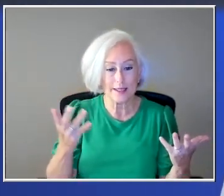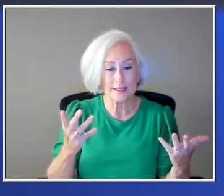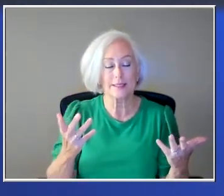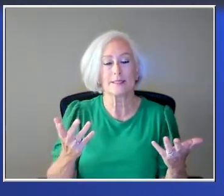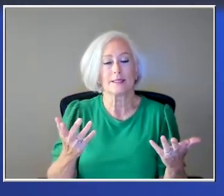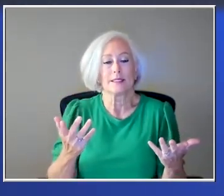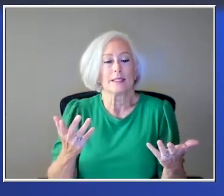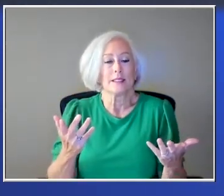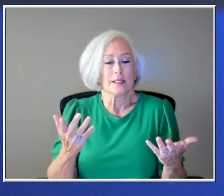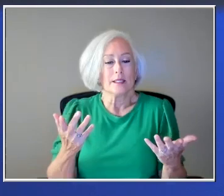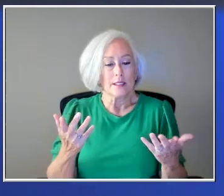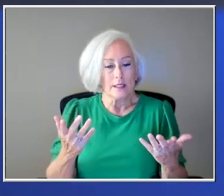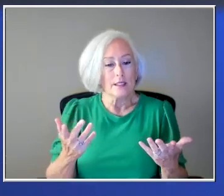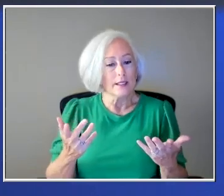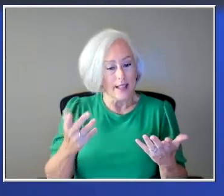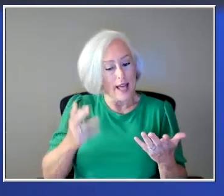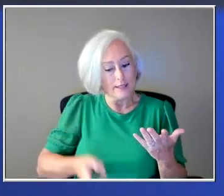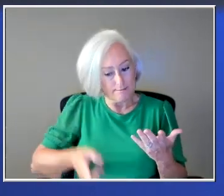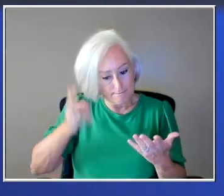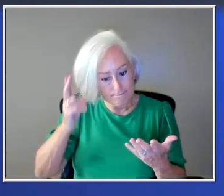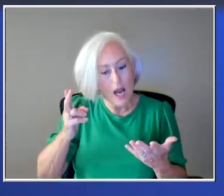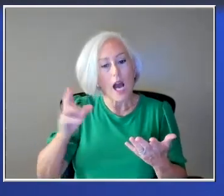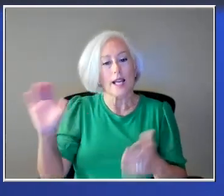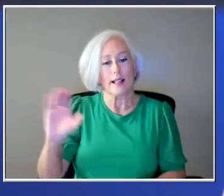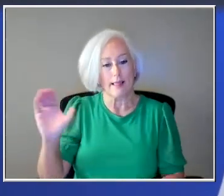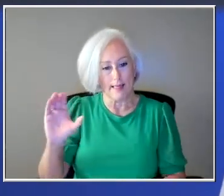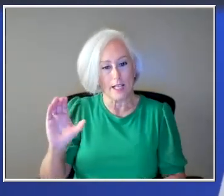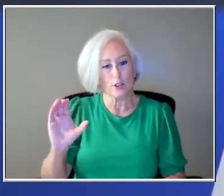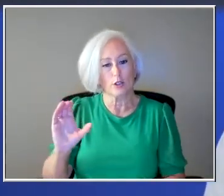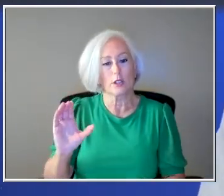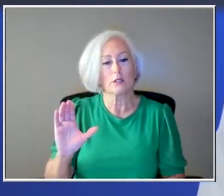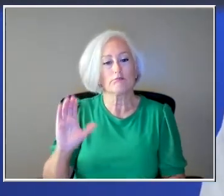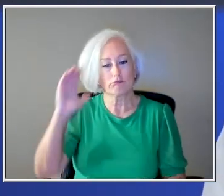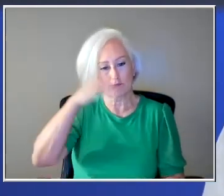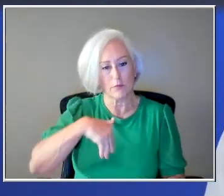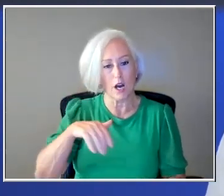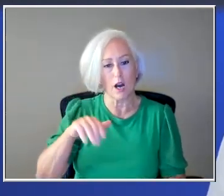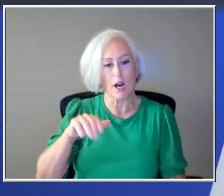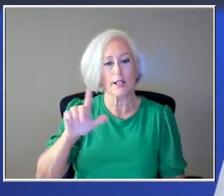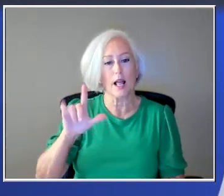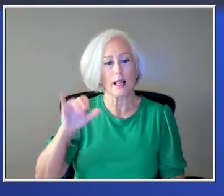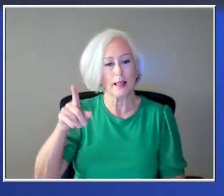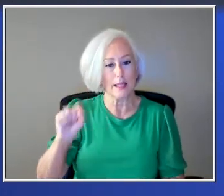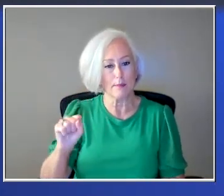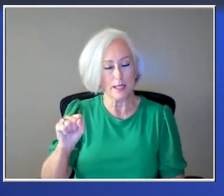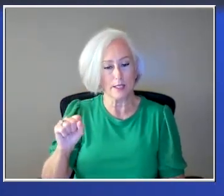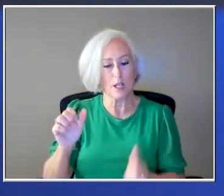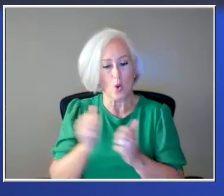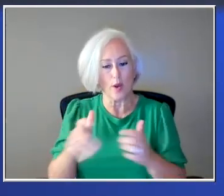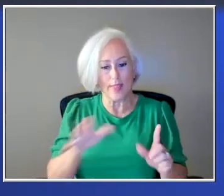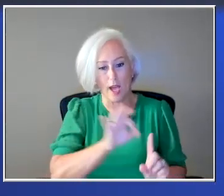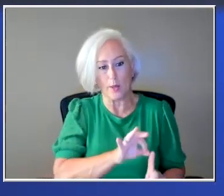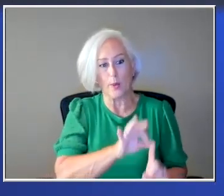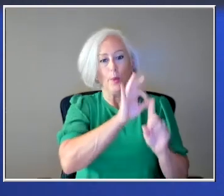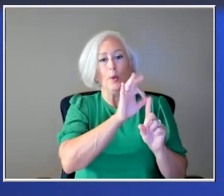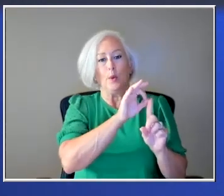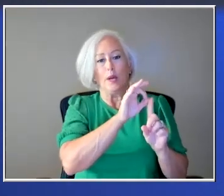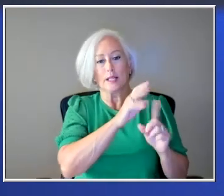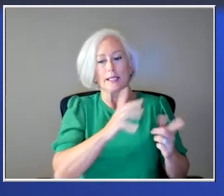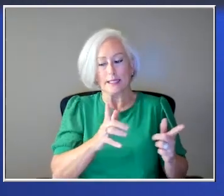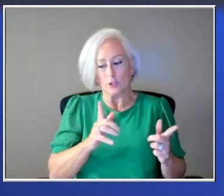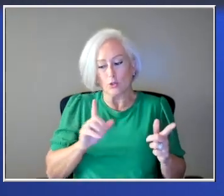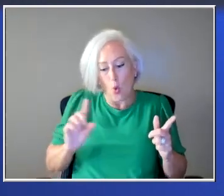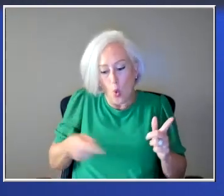or abnormal lipids, with some very unusual exceptions, is to encourage a healthy diet and more